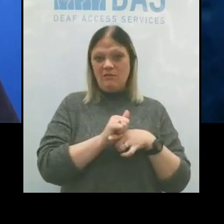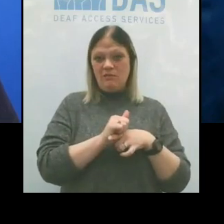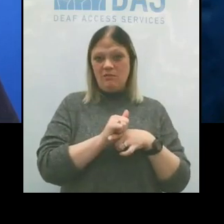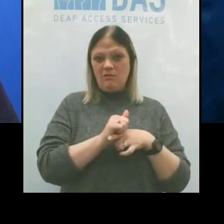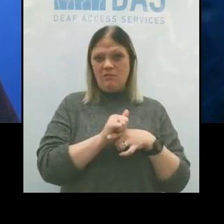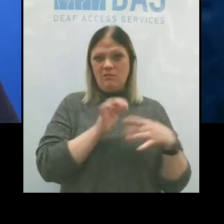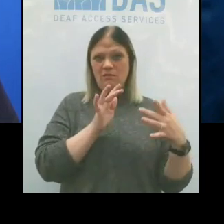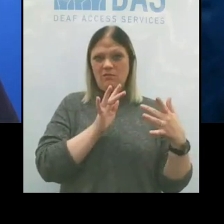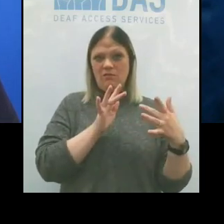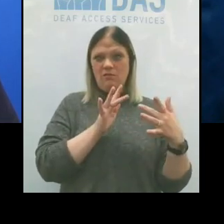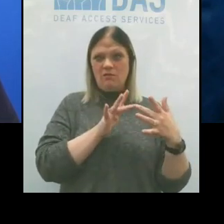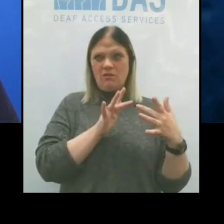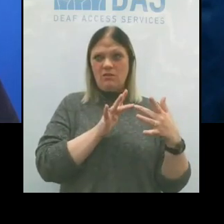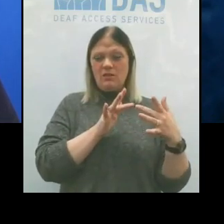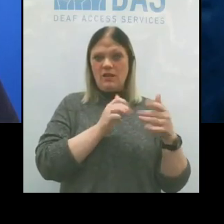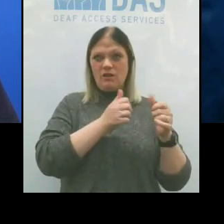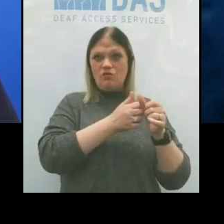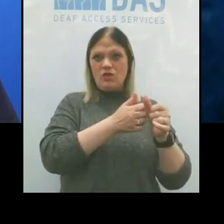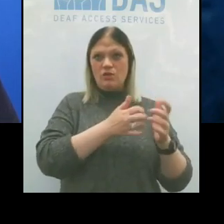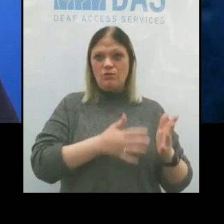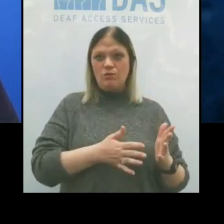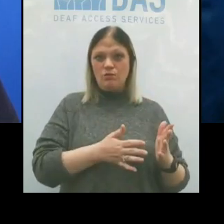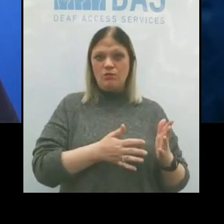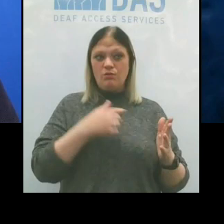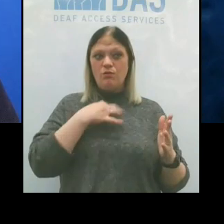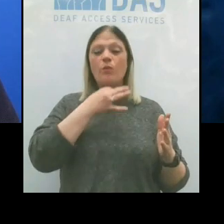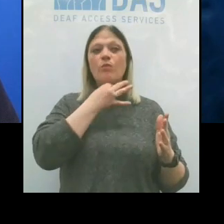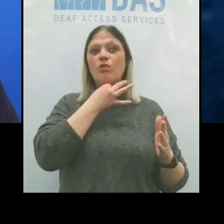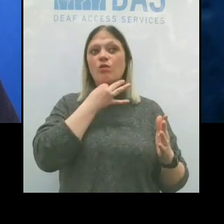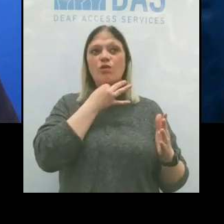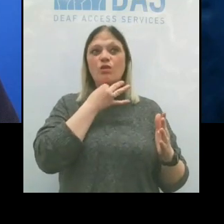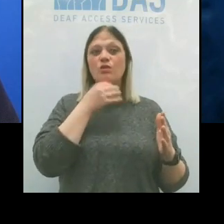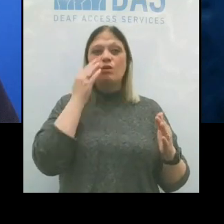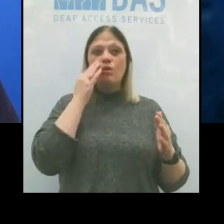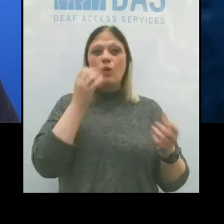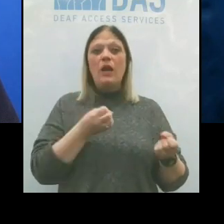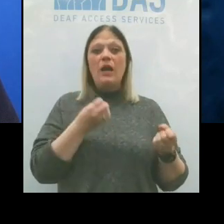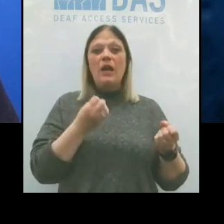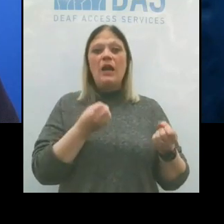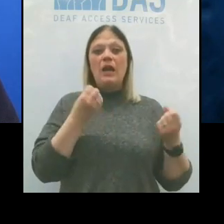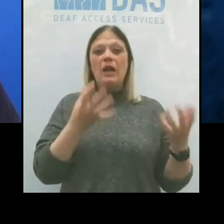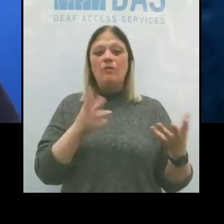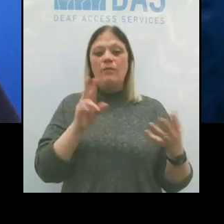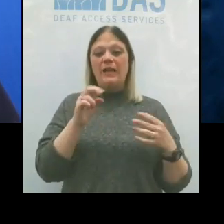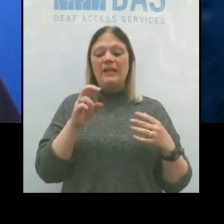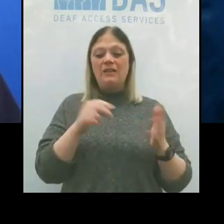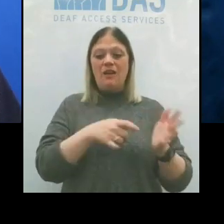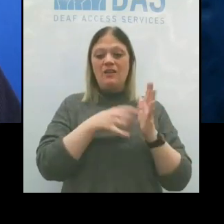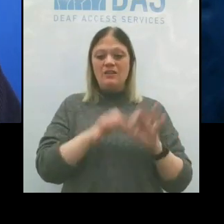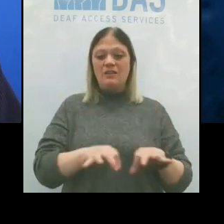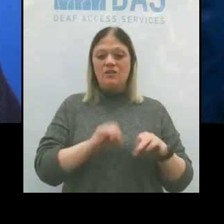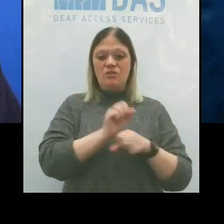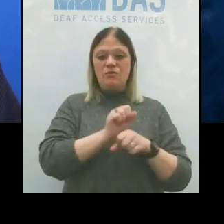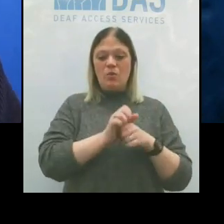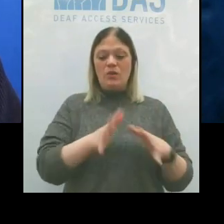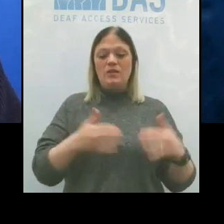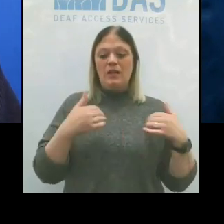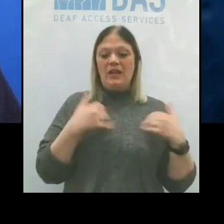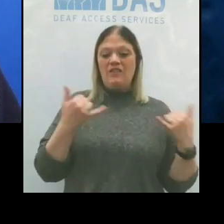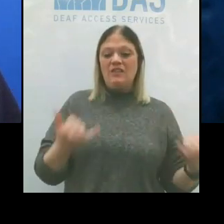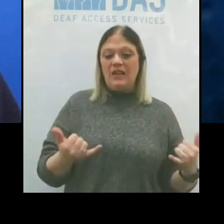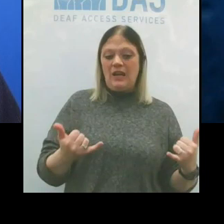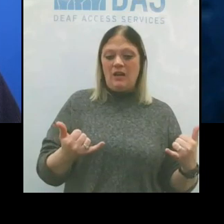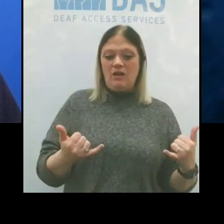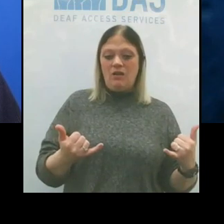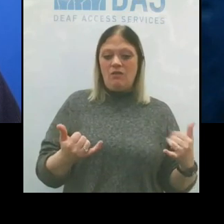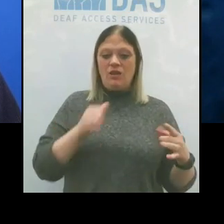slew of contact tracers. I was curious to know how many non-essential employees the county has now who don't have